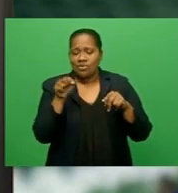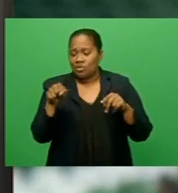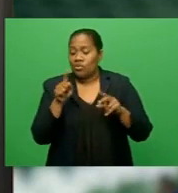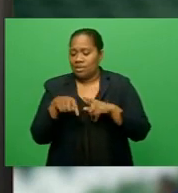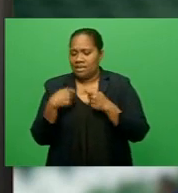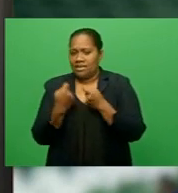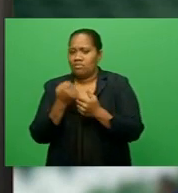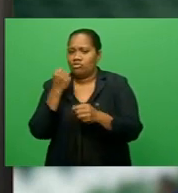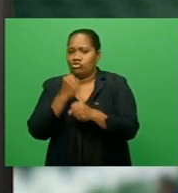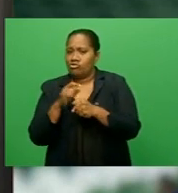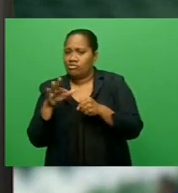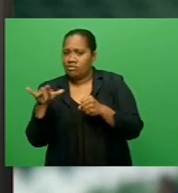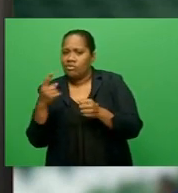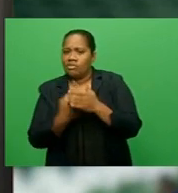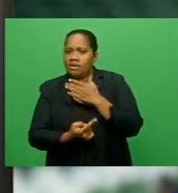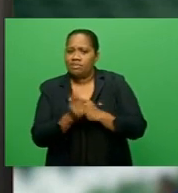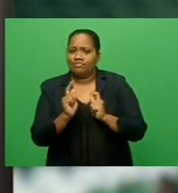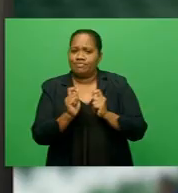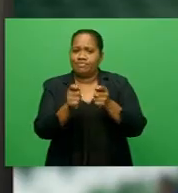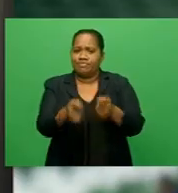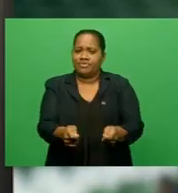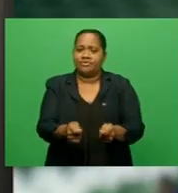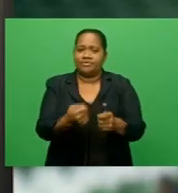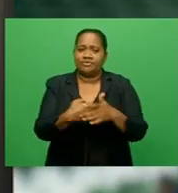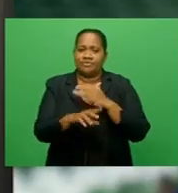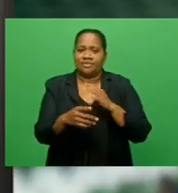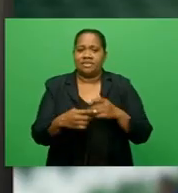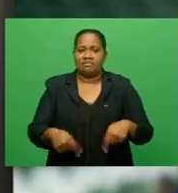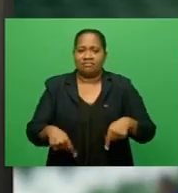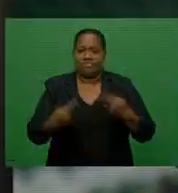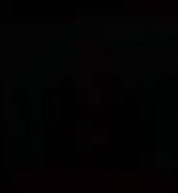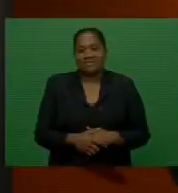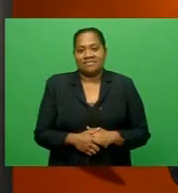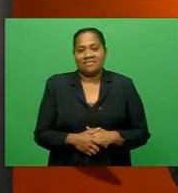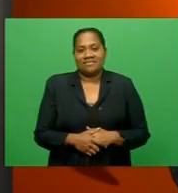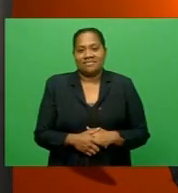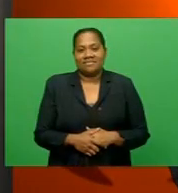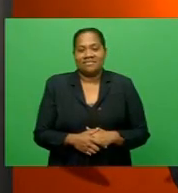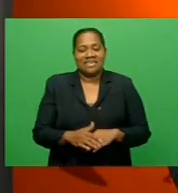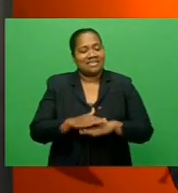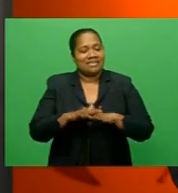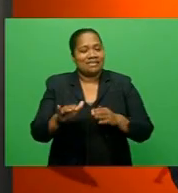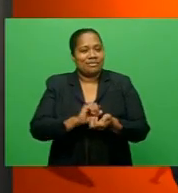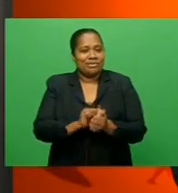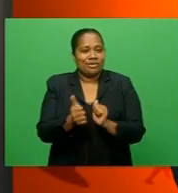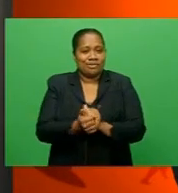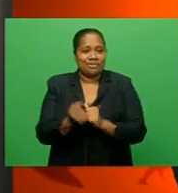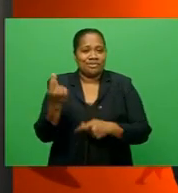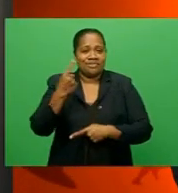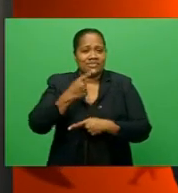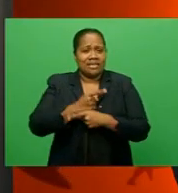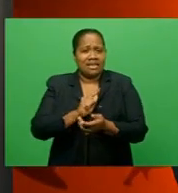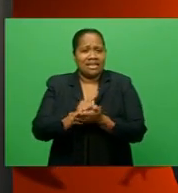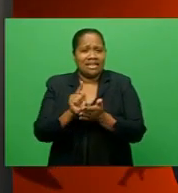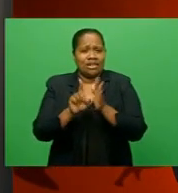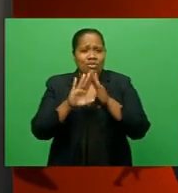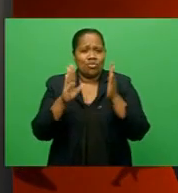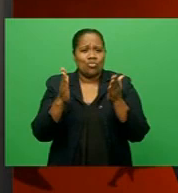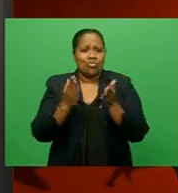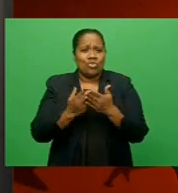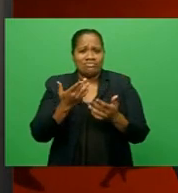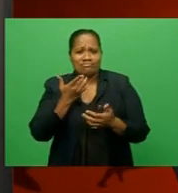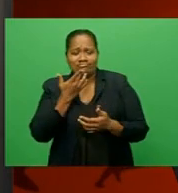on a show, scoring one of the tries of the tournament in their match against Ireland. That's it from sports tonight. Later on in the world of the weird